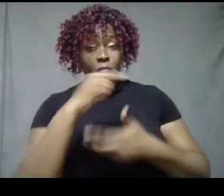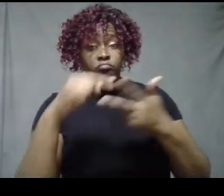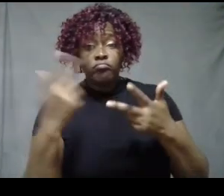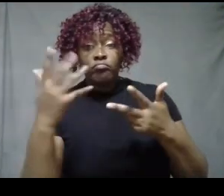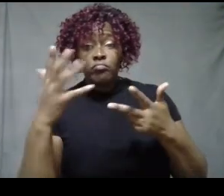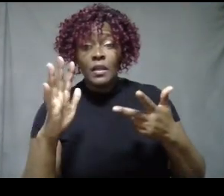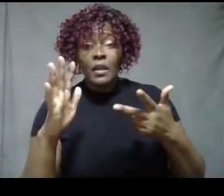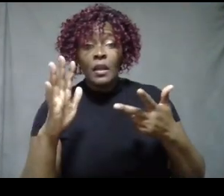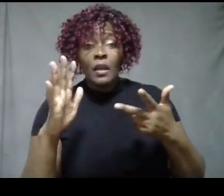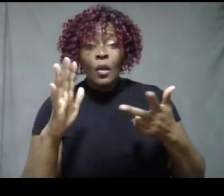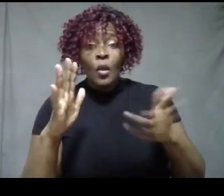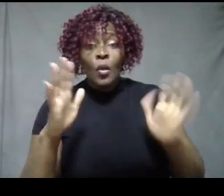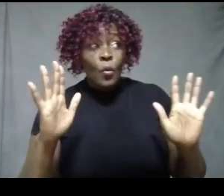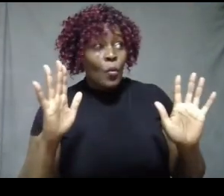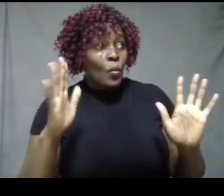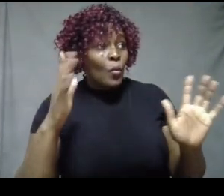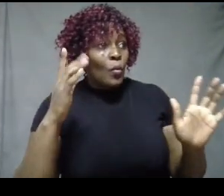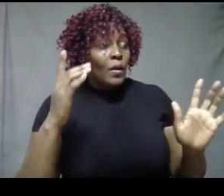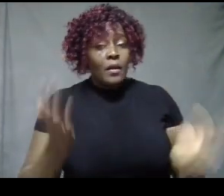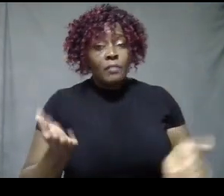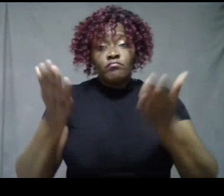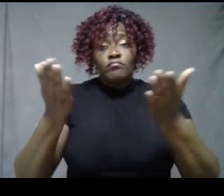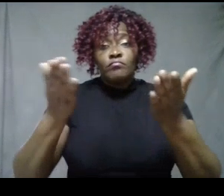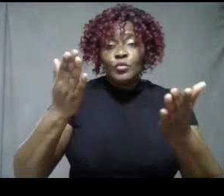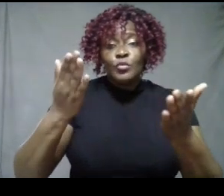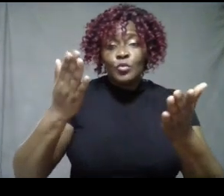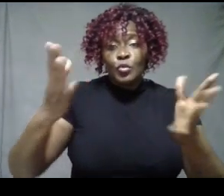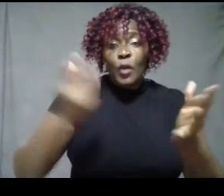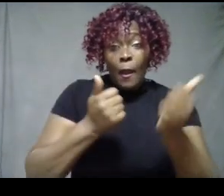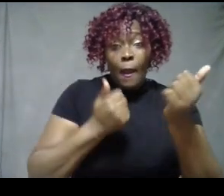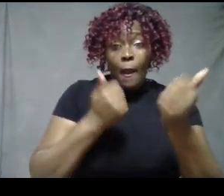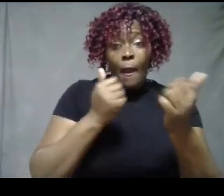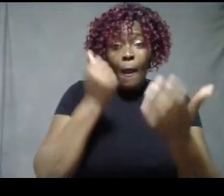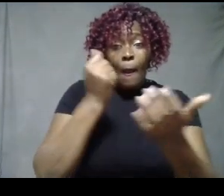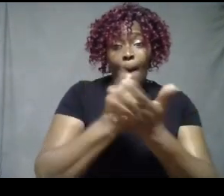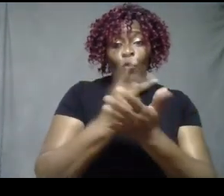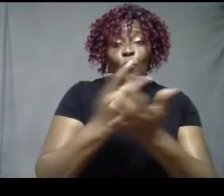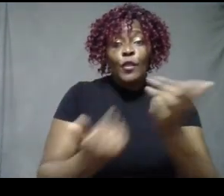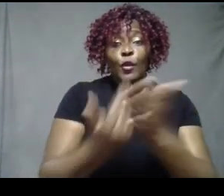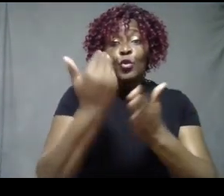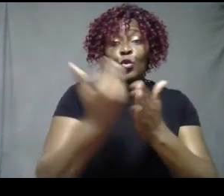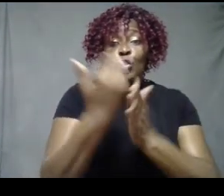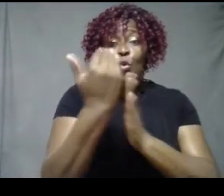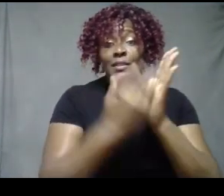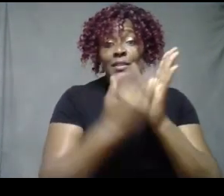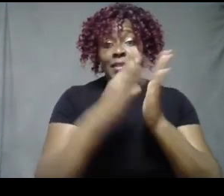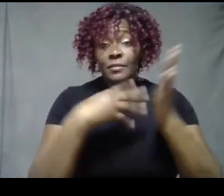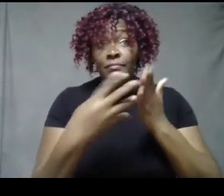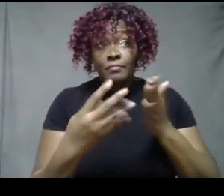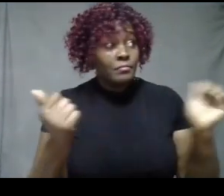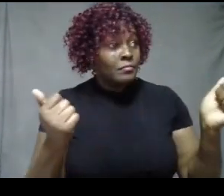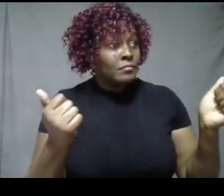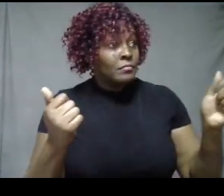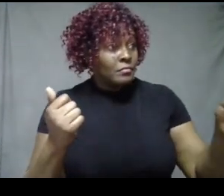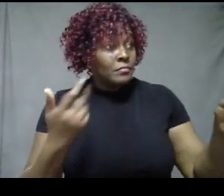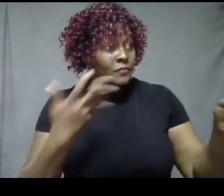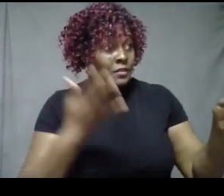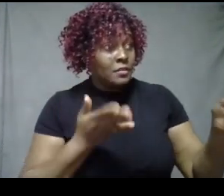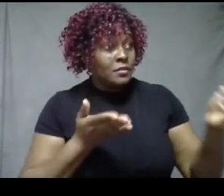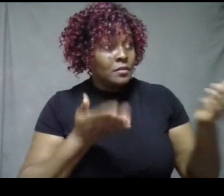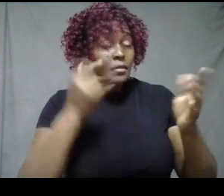motion to approve the remainder of consent agenda. So move. We have a motion from Commissioner Hay. May I have a second? Second. To approve,